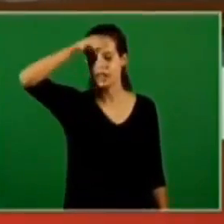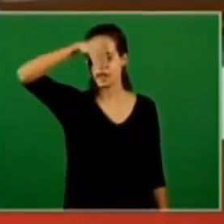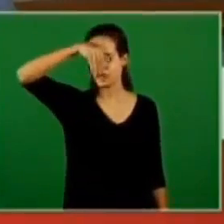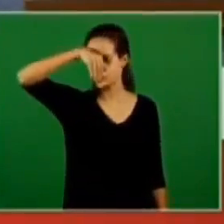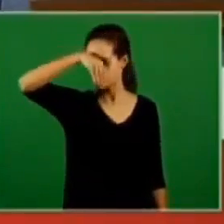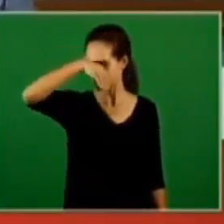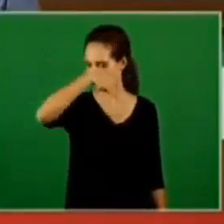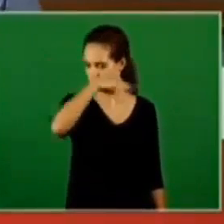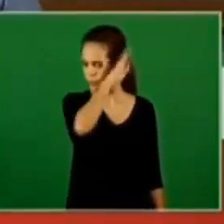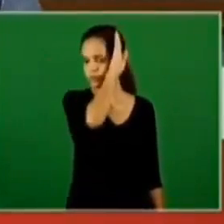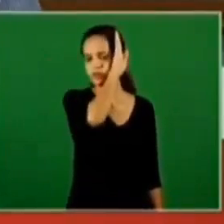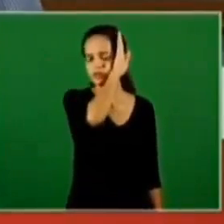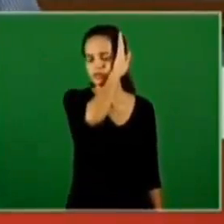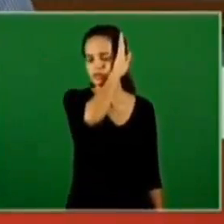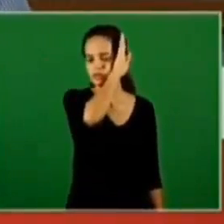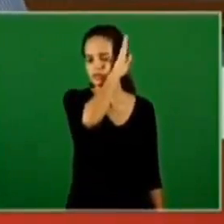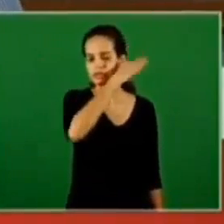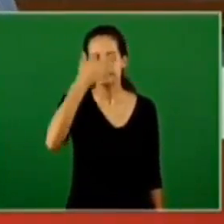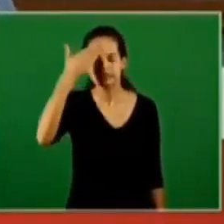front of her face.